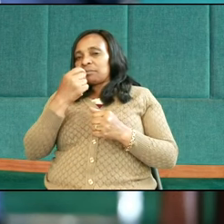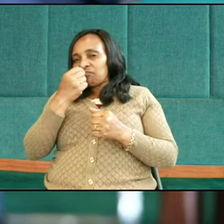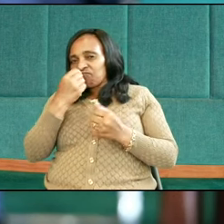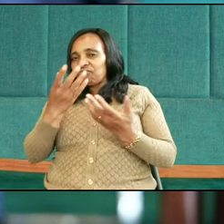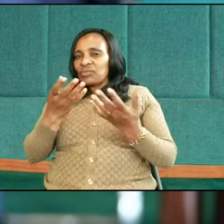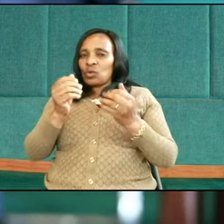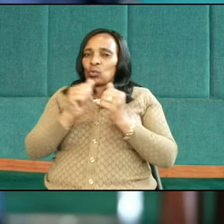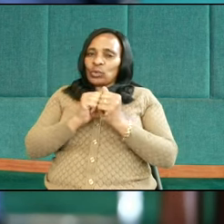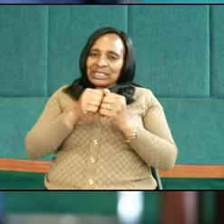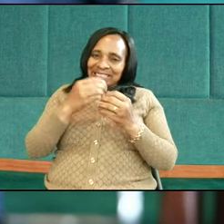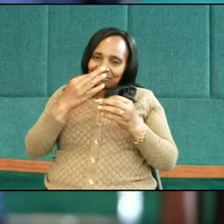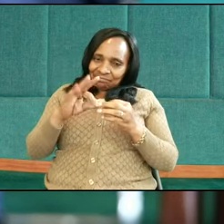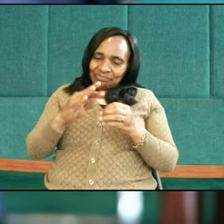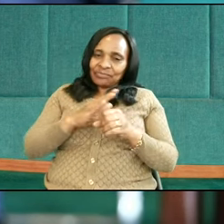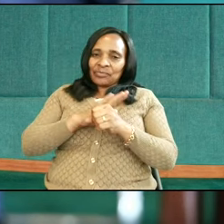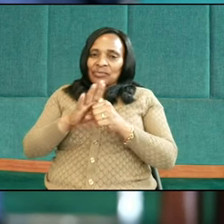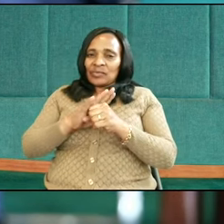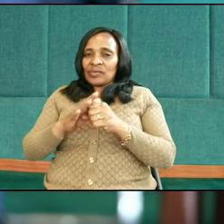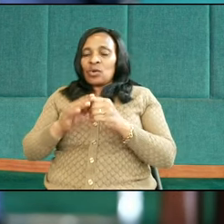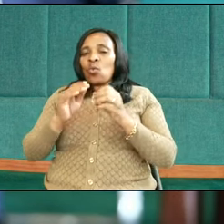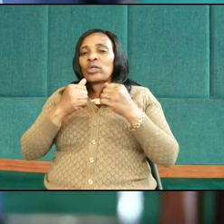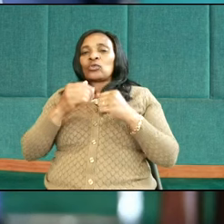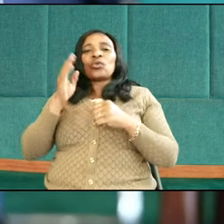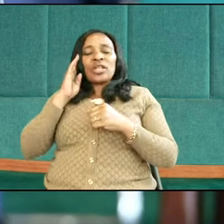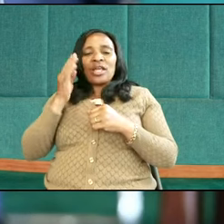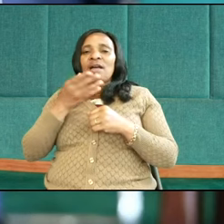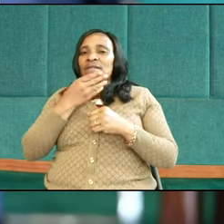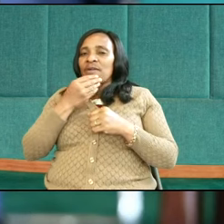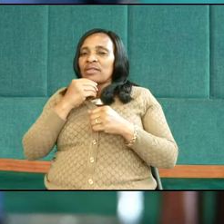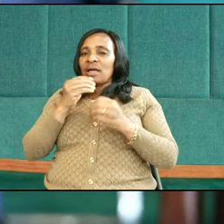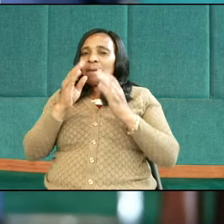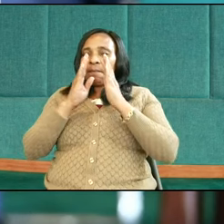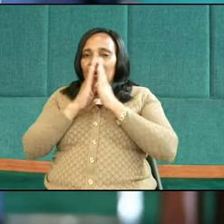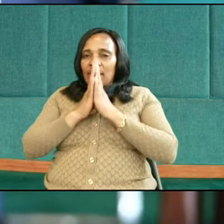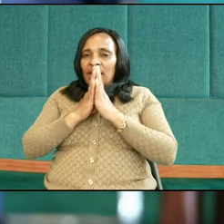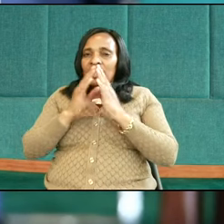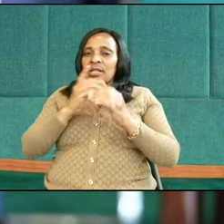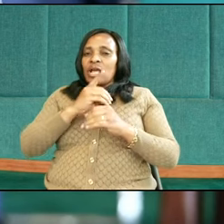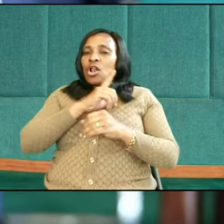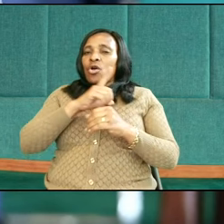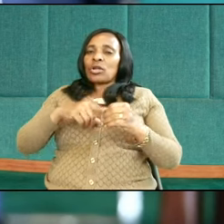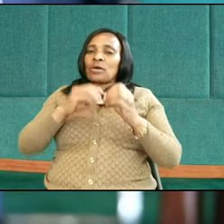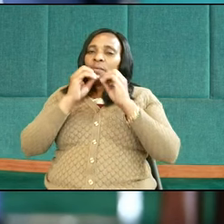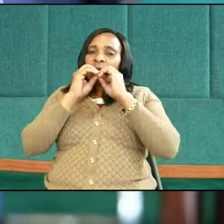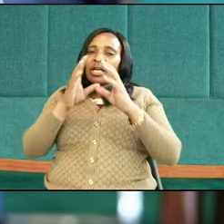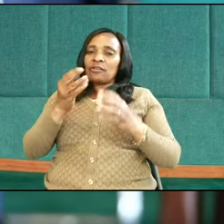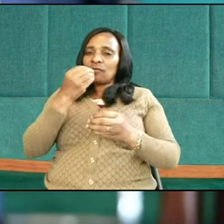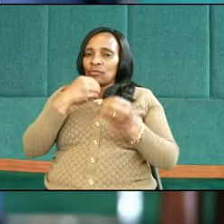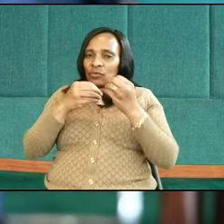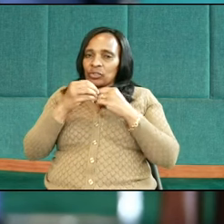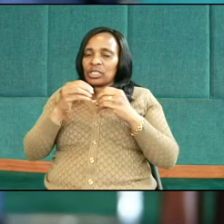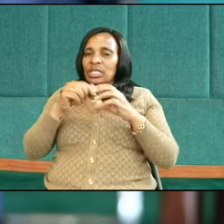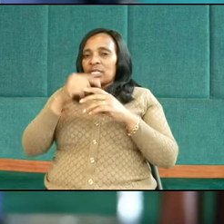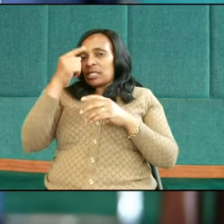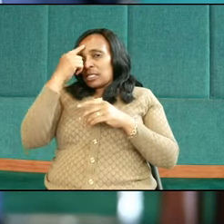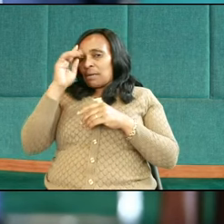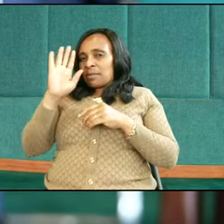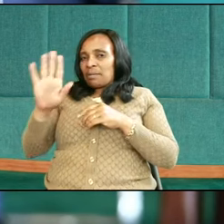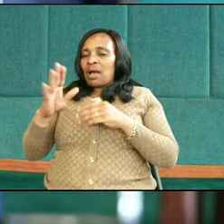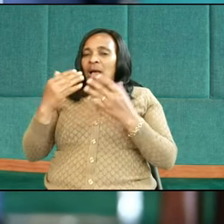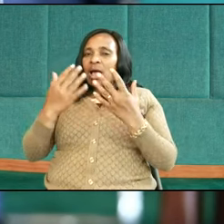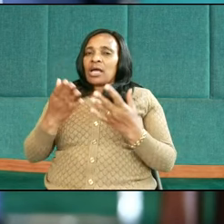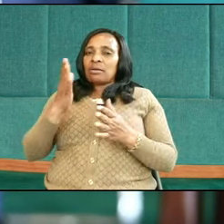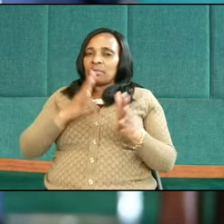and vegetable. Jennifer liked to hear father pray. Dear Lord, please bless this food, father said in Hindi. Bless the hands